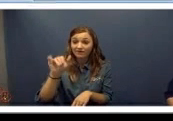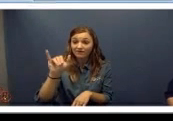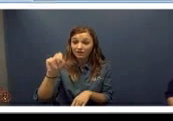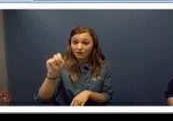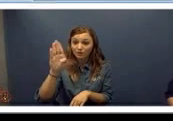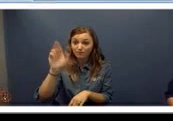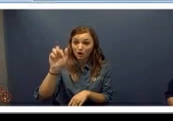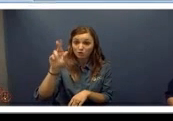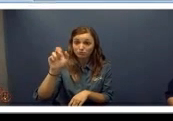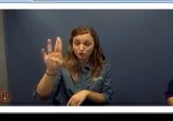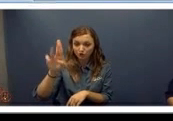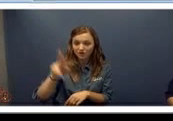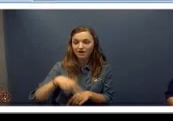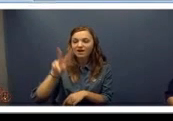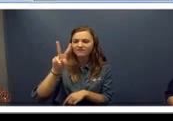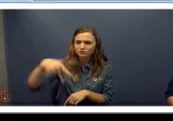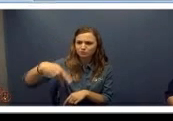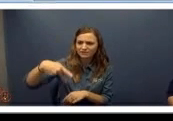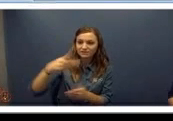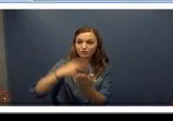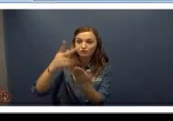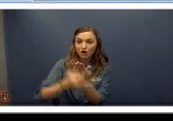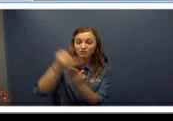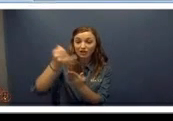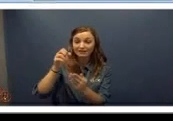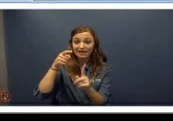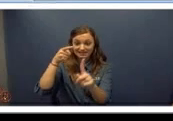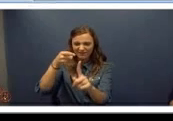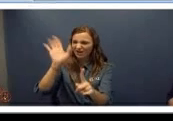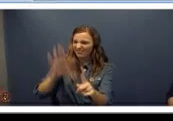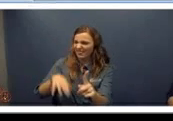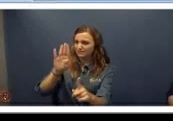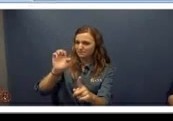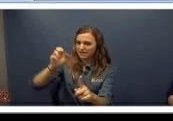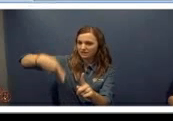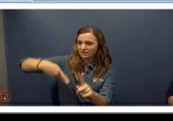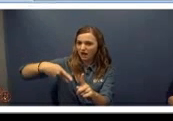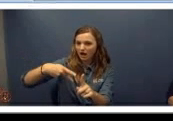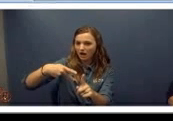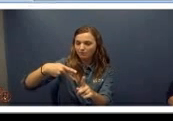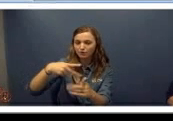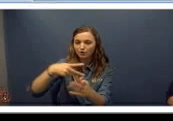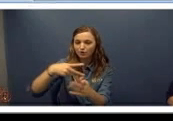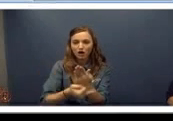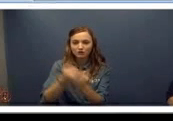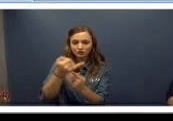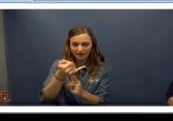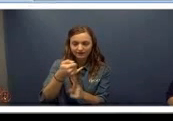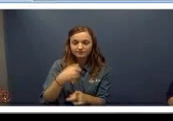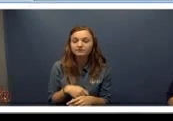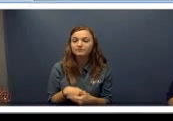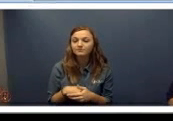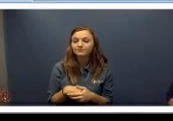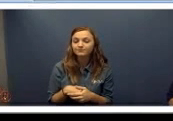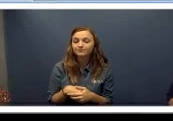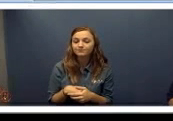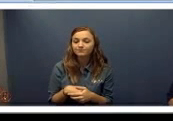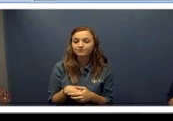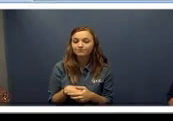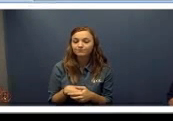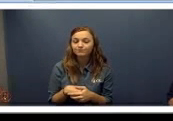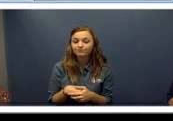And Kevin Barber, Vice President Project Endeavor, which is the BTOP project that is